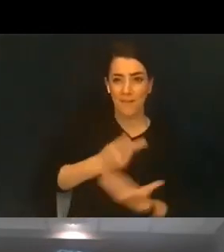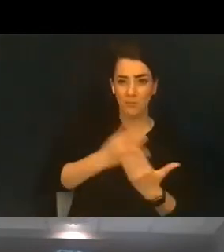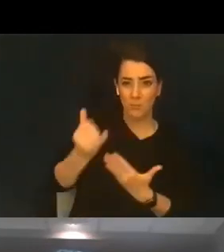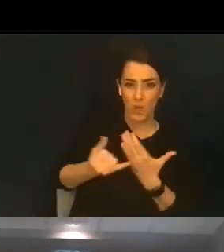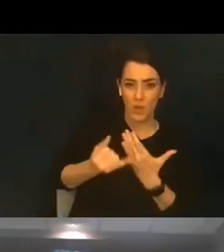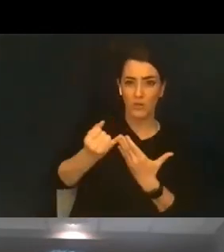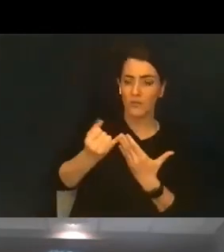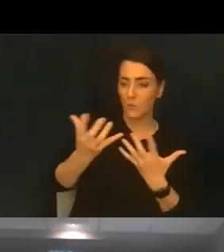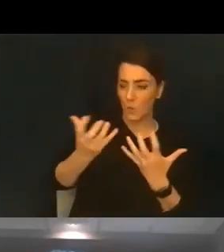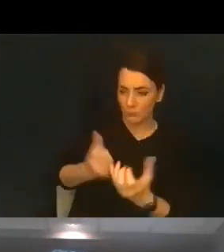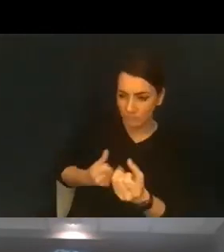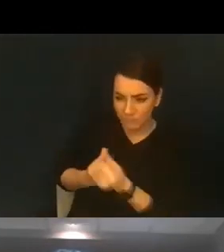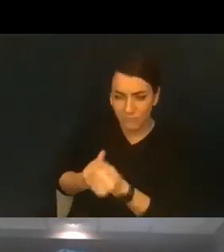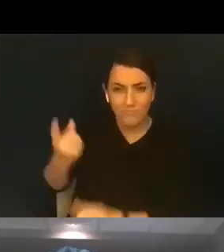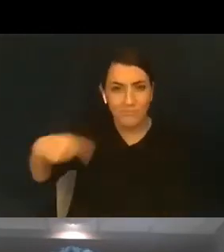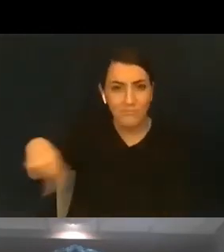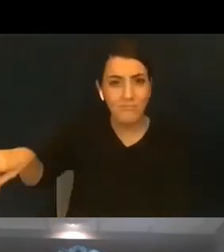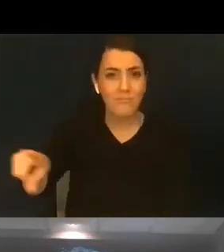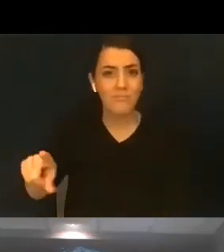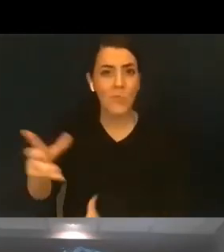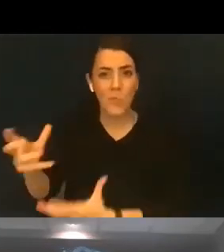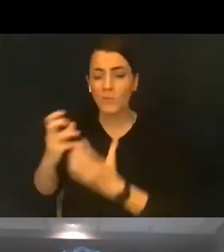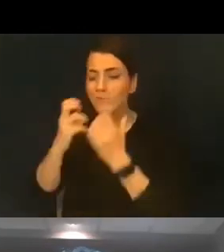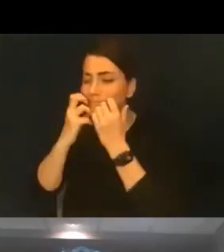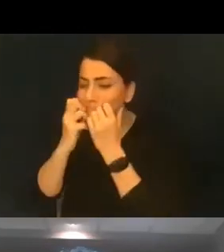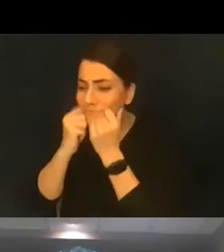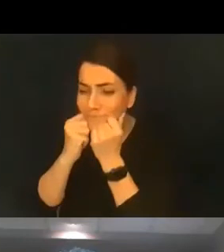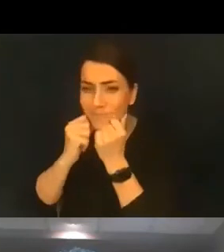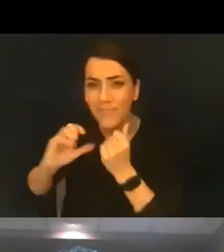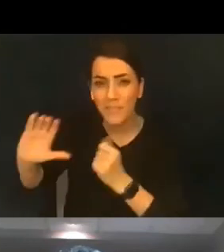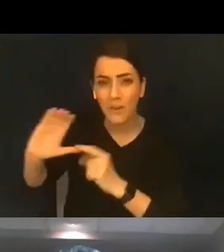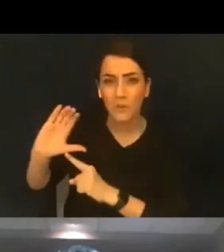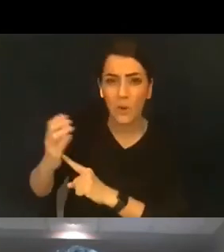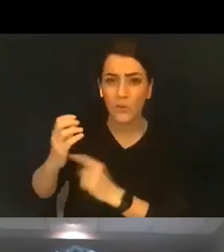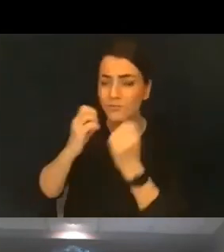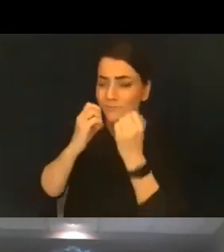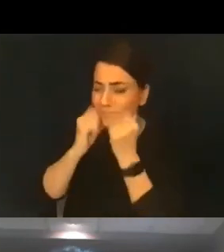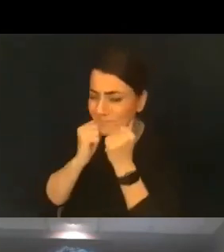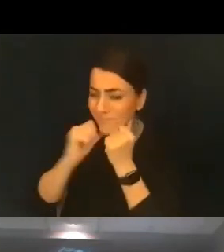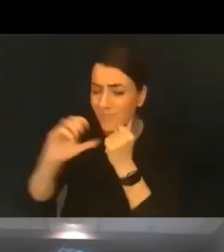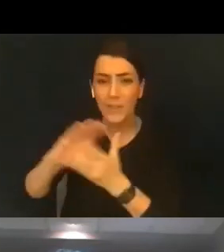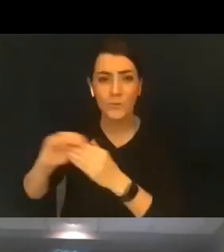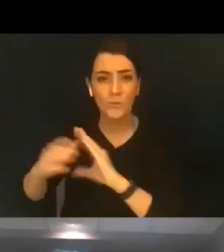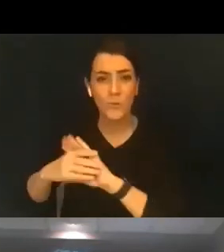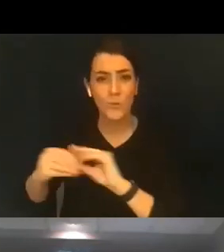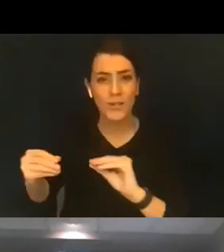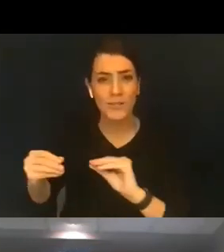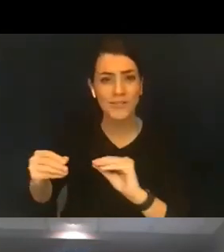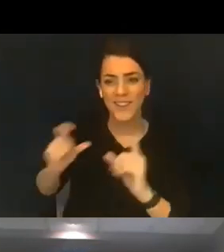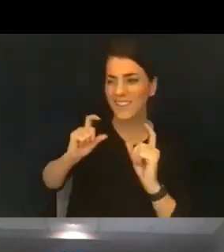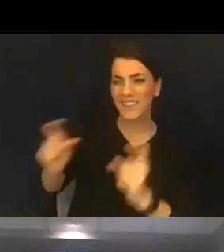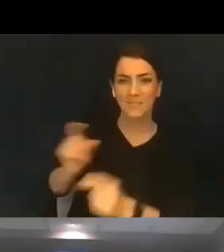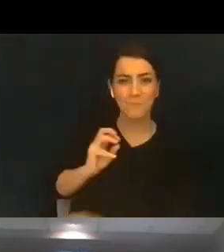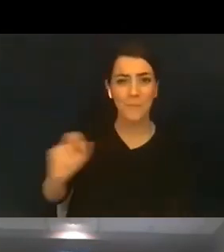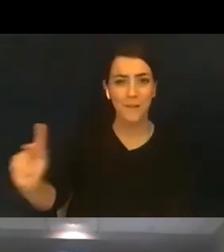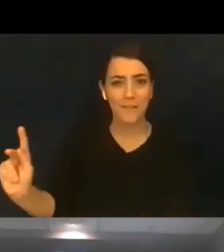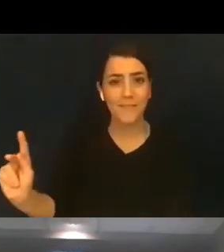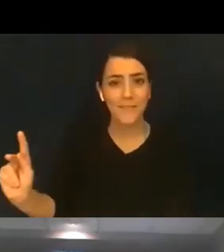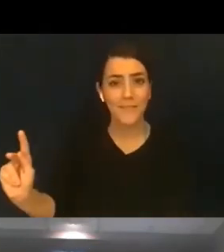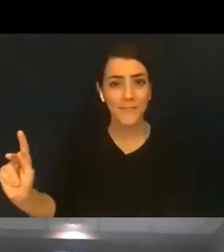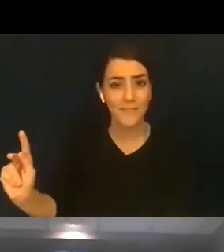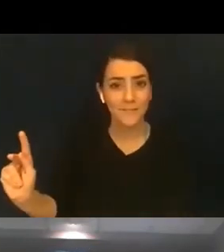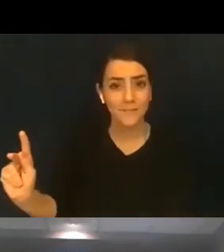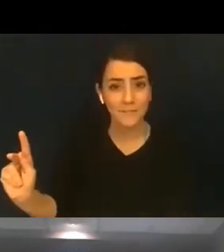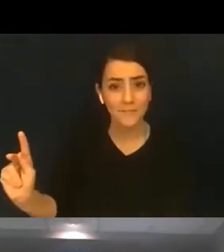being worth something in life, to return that to them. So we want to create it. So we create